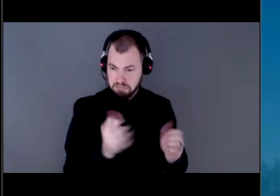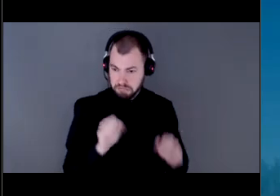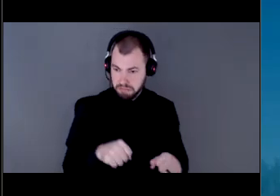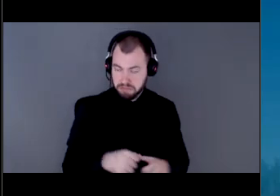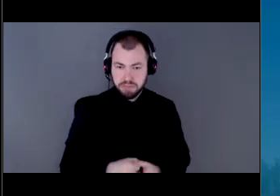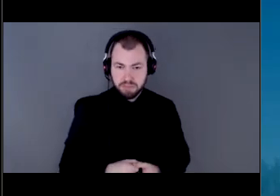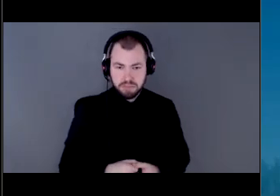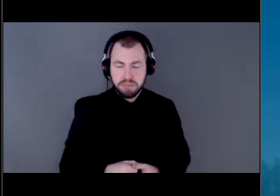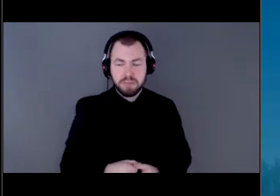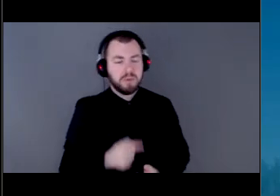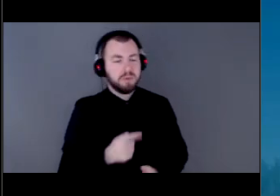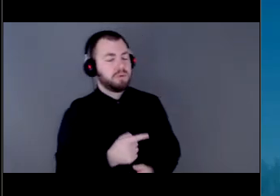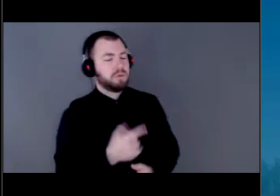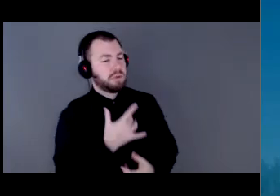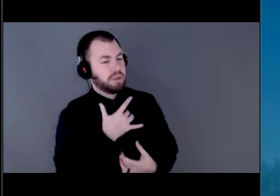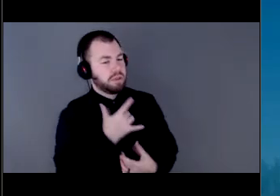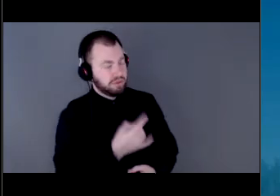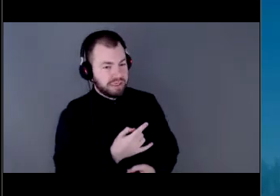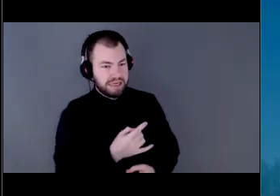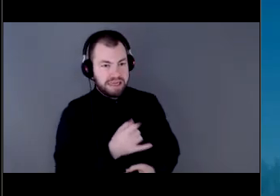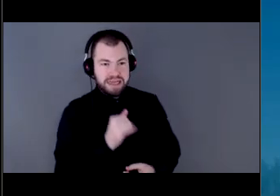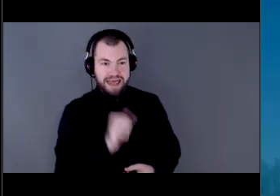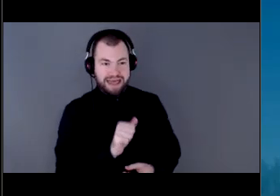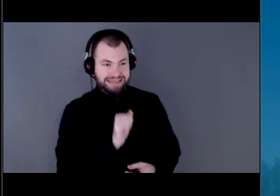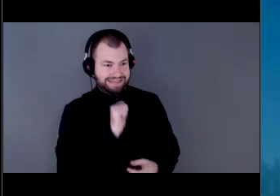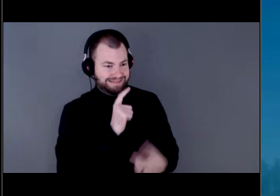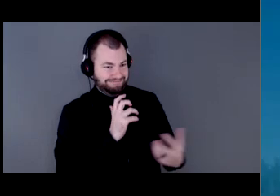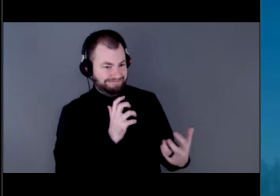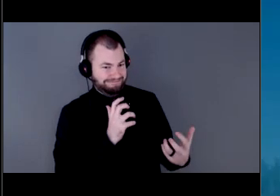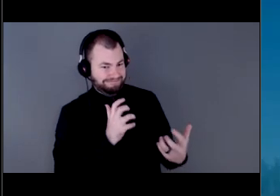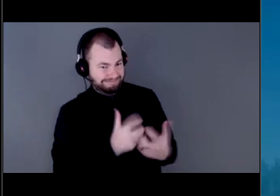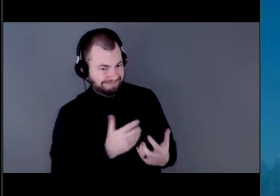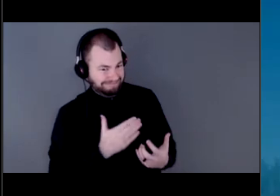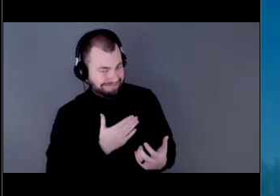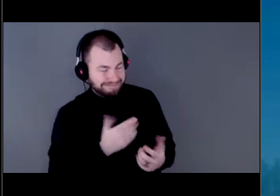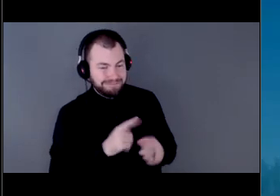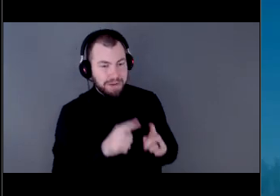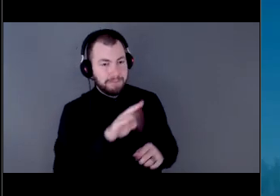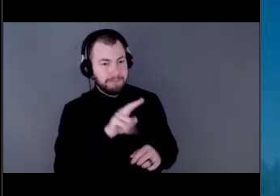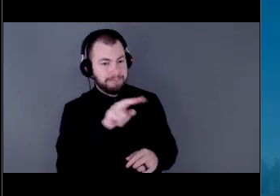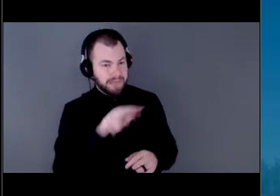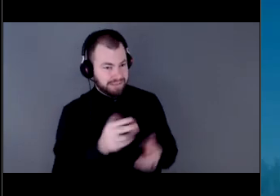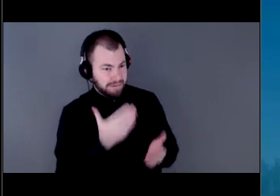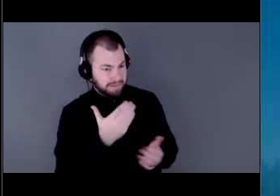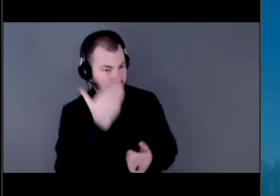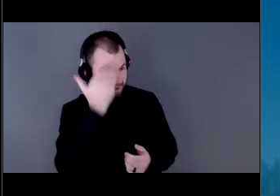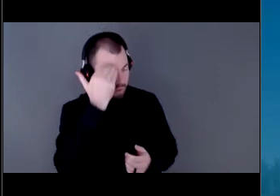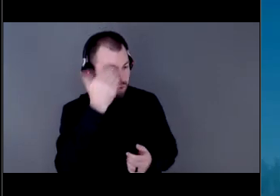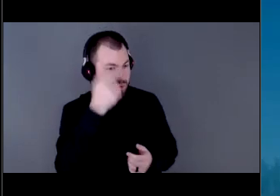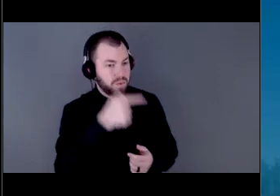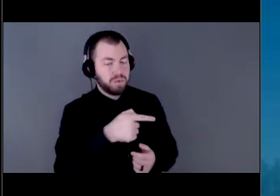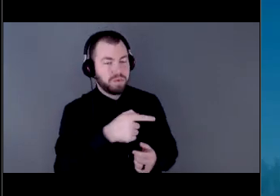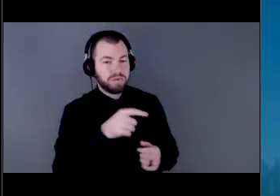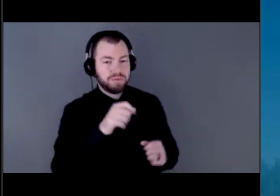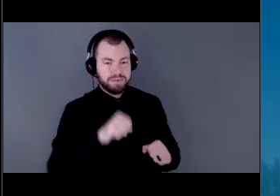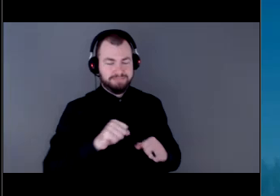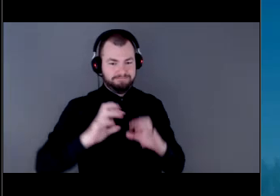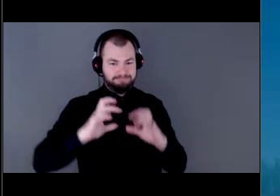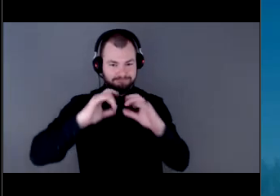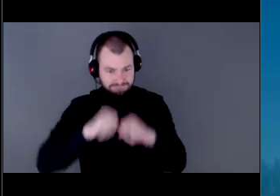interesting. This is not my cup of tea, but Buzz may know. I mean, he's the man that's breaking these things down and turning traps